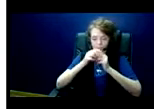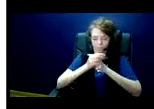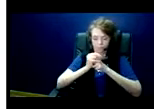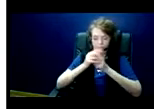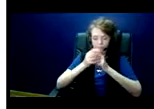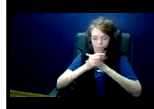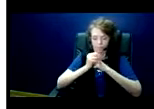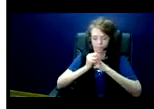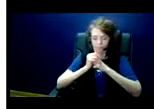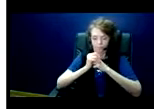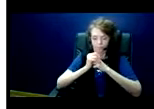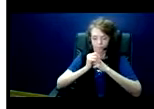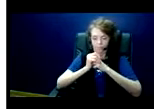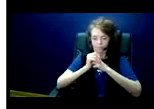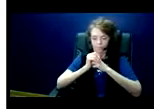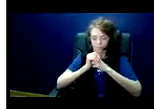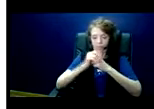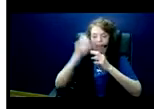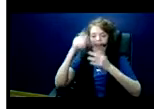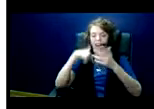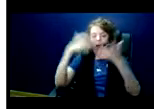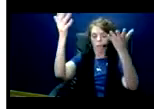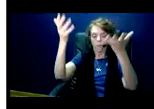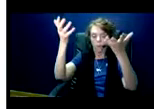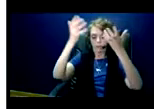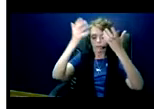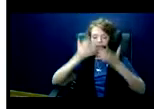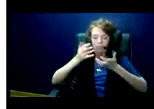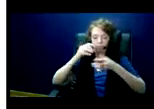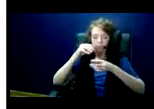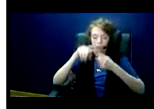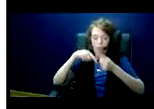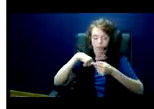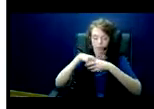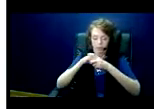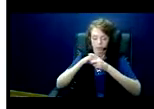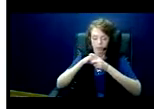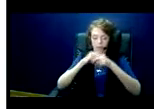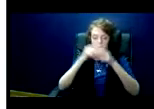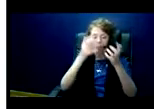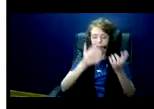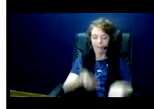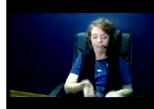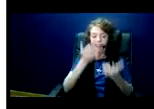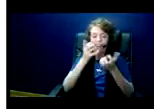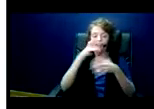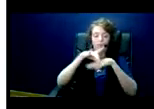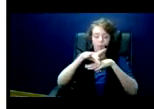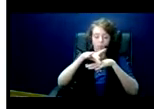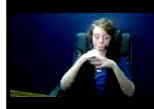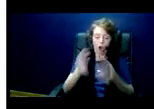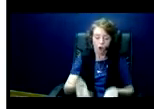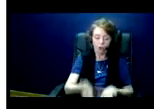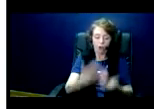and I bring it into me. and I bring it into me. I take from the earth I take from